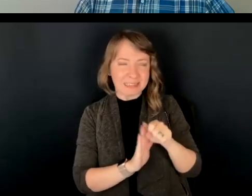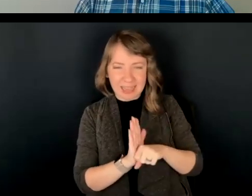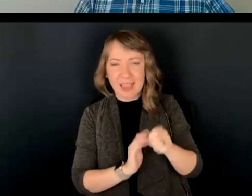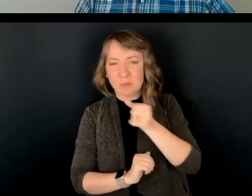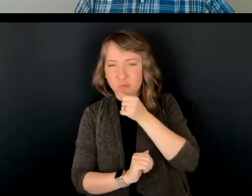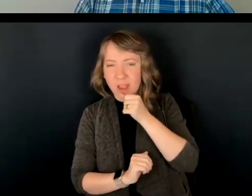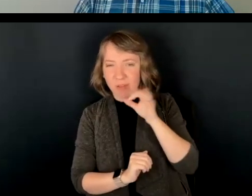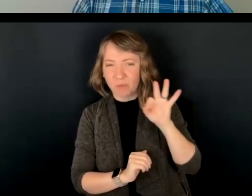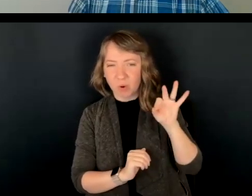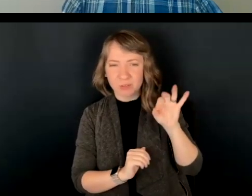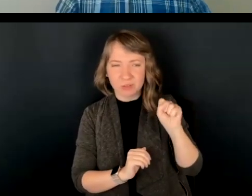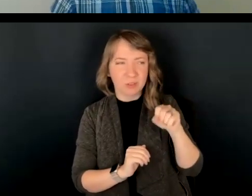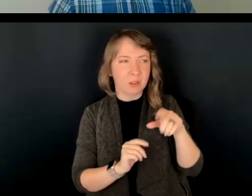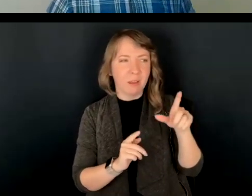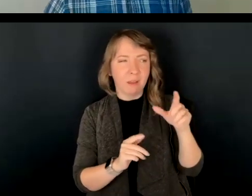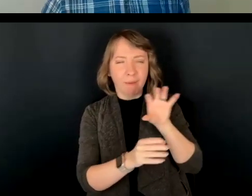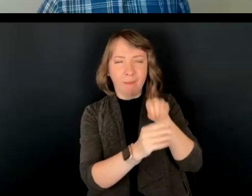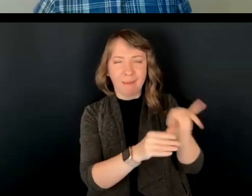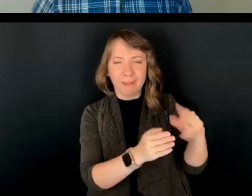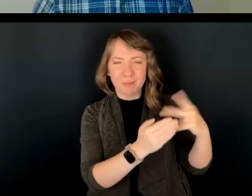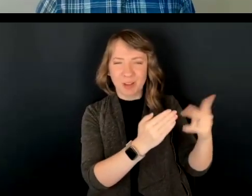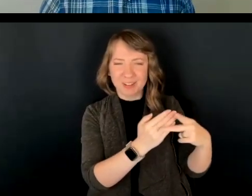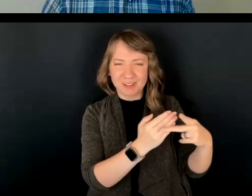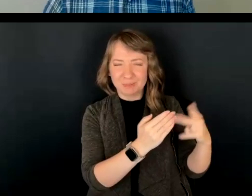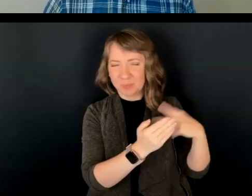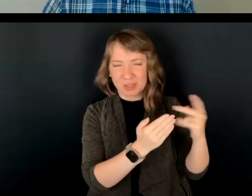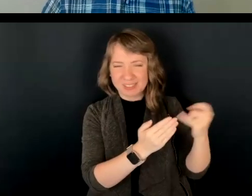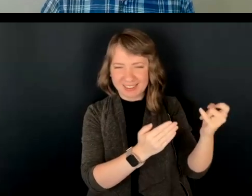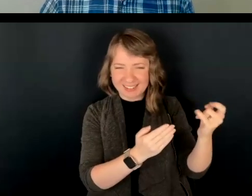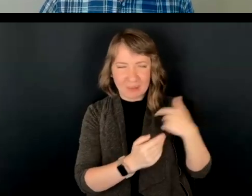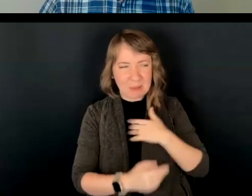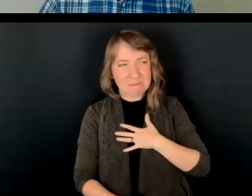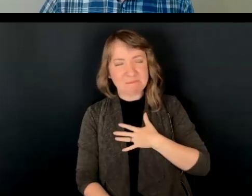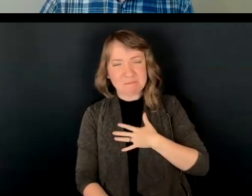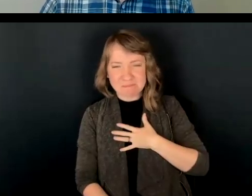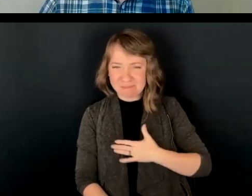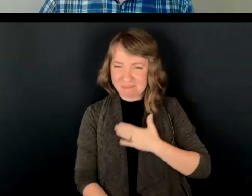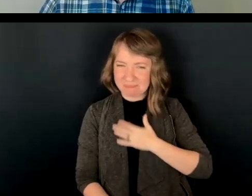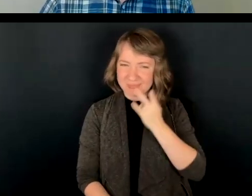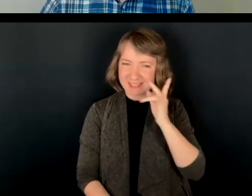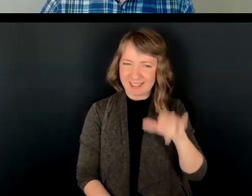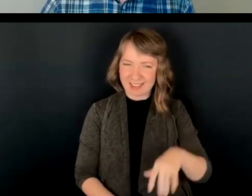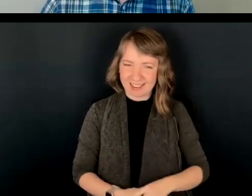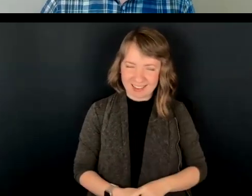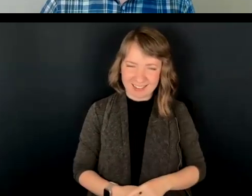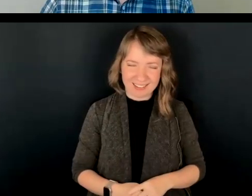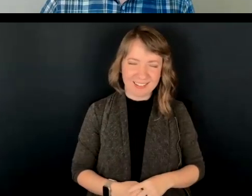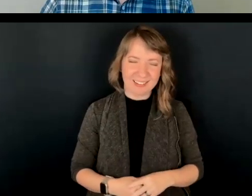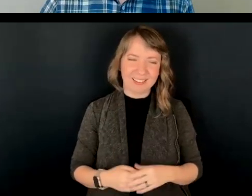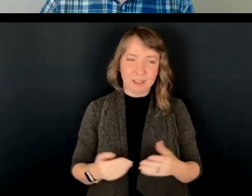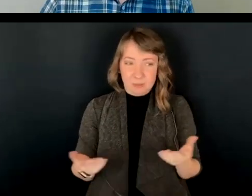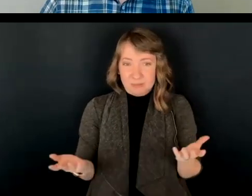in that project. And it makes me glad to see that type of activity, because I know we're